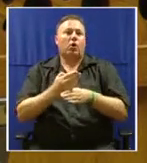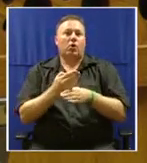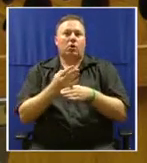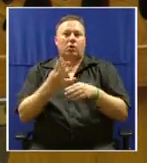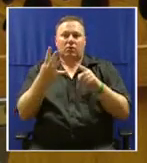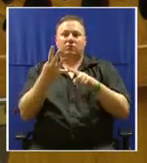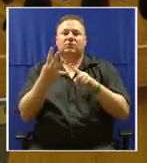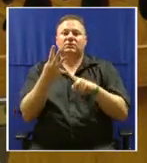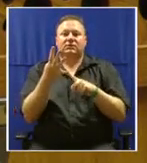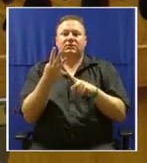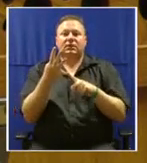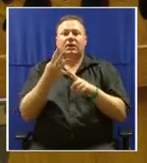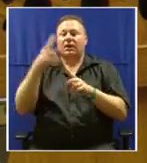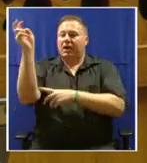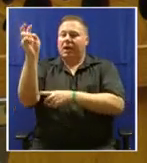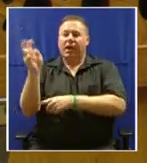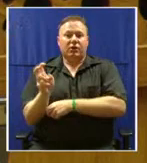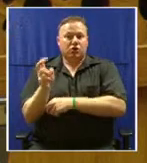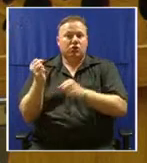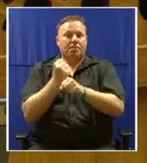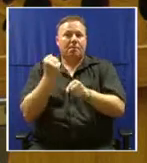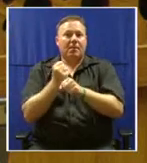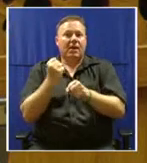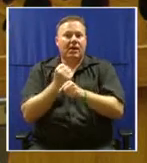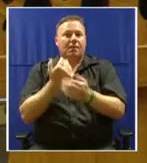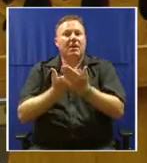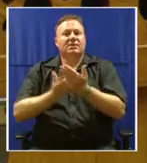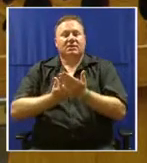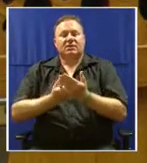expansion of our energy generation capacity.